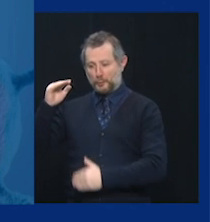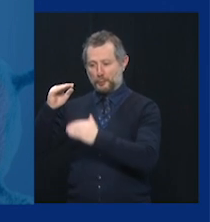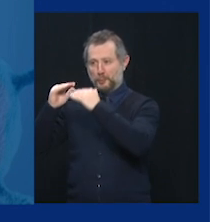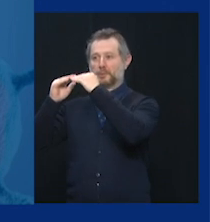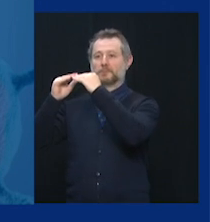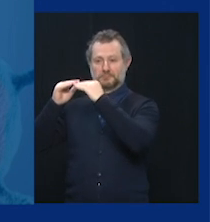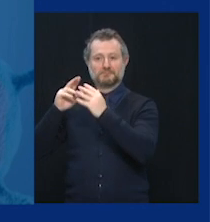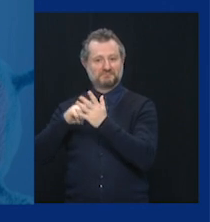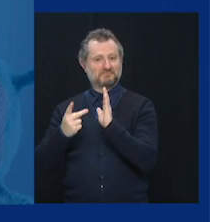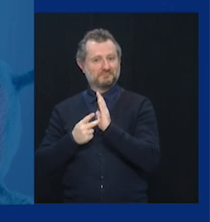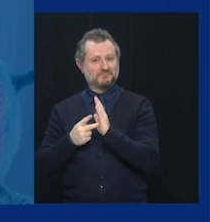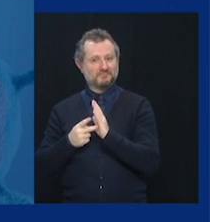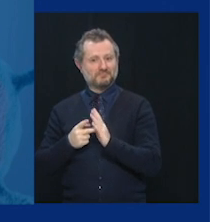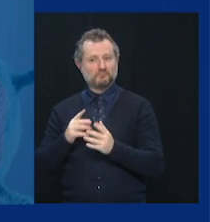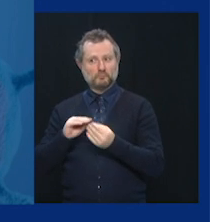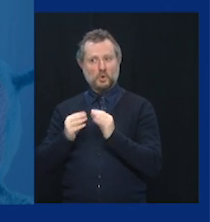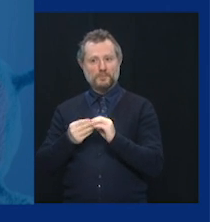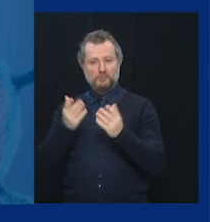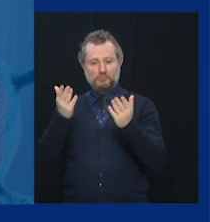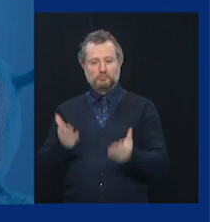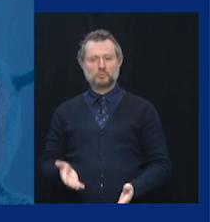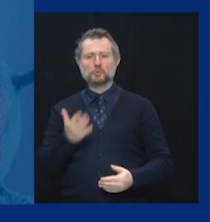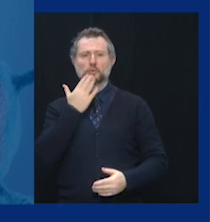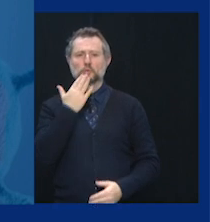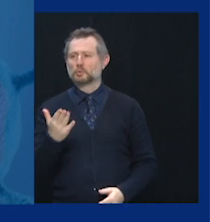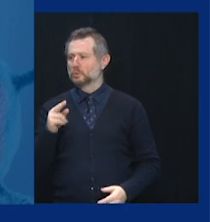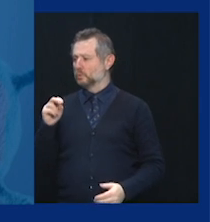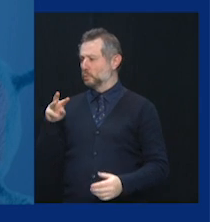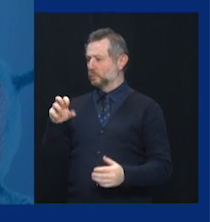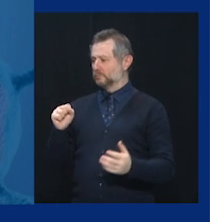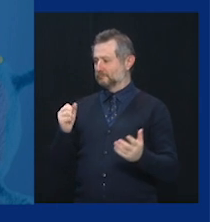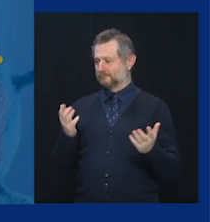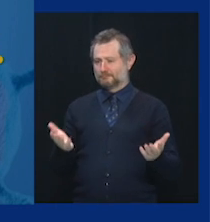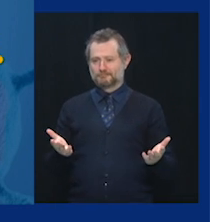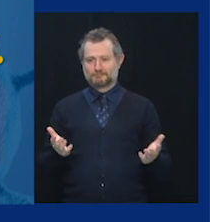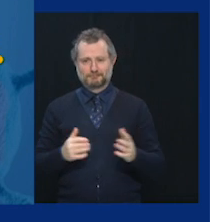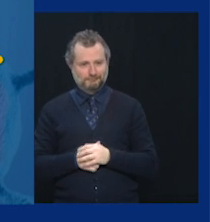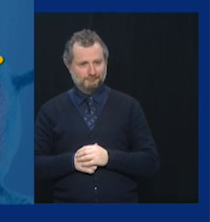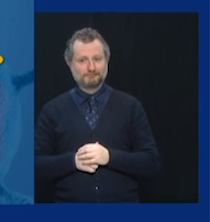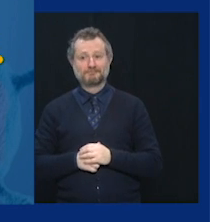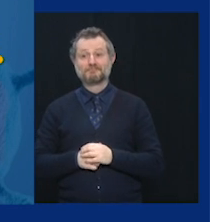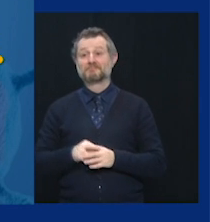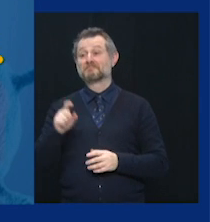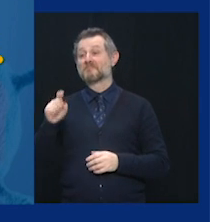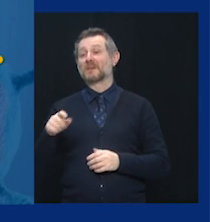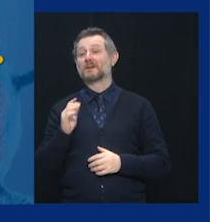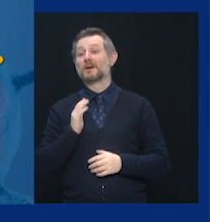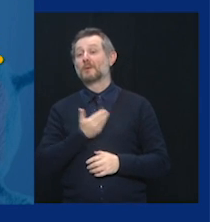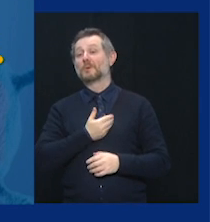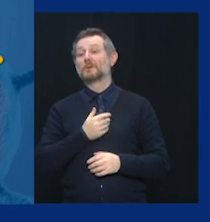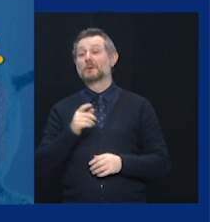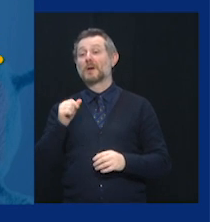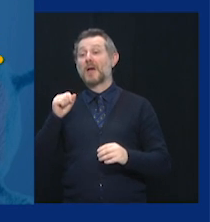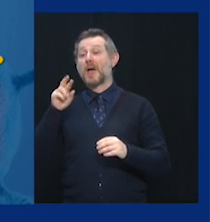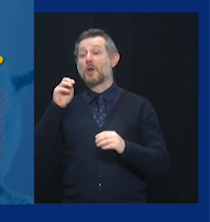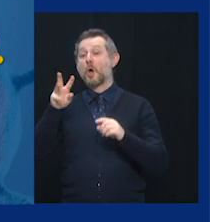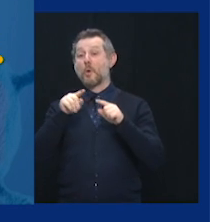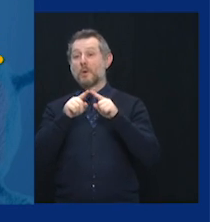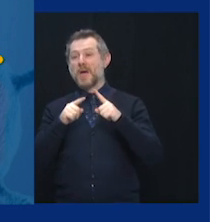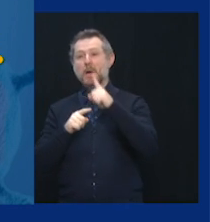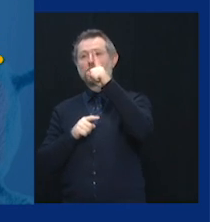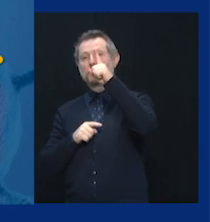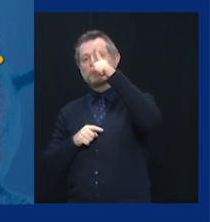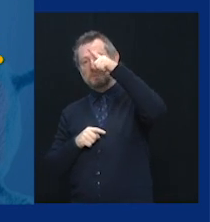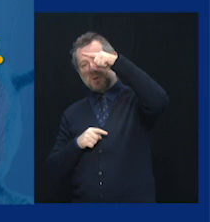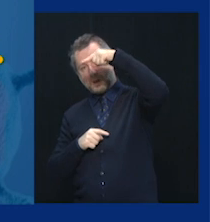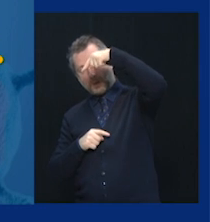again, is more good news. We just need to keep the arrows pointed down. But never